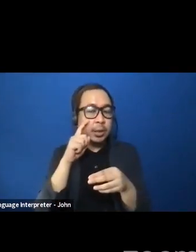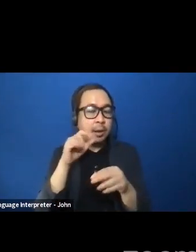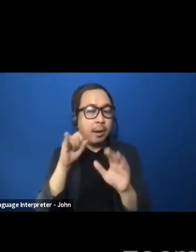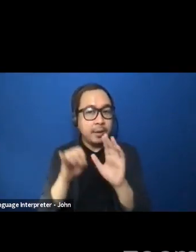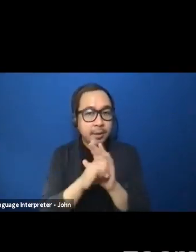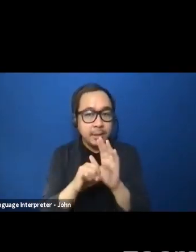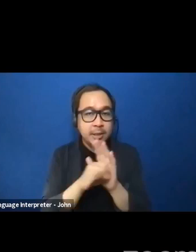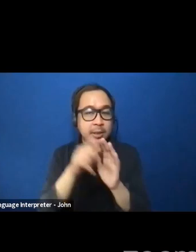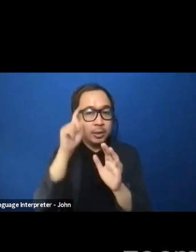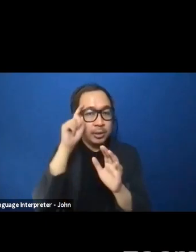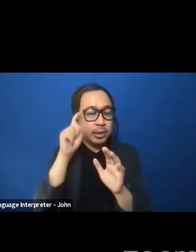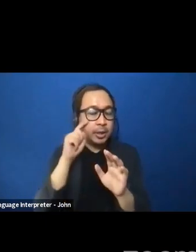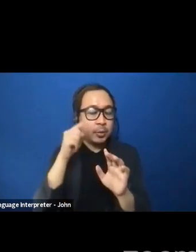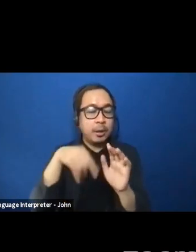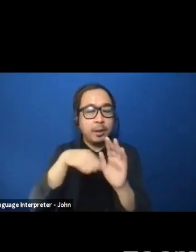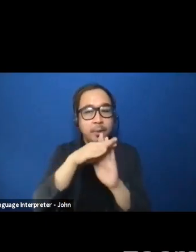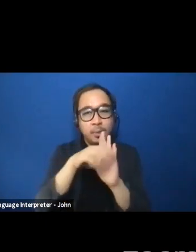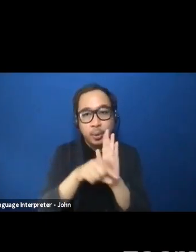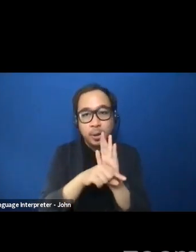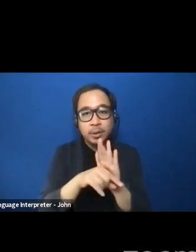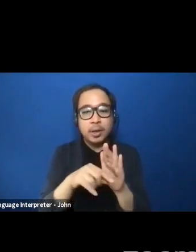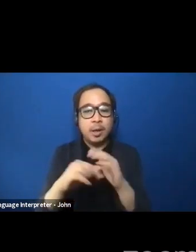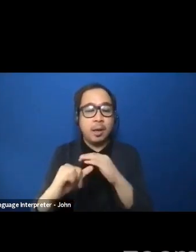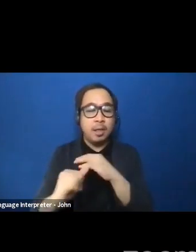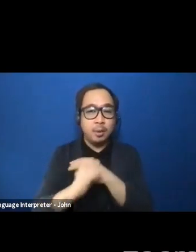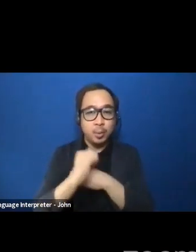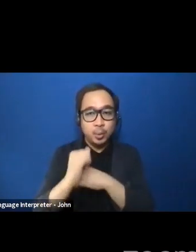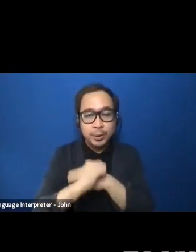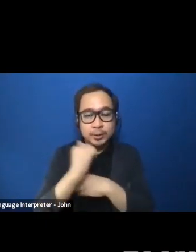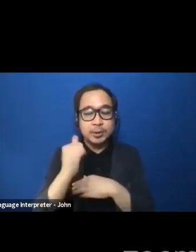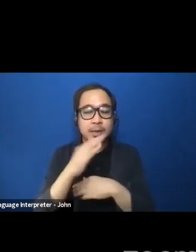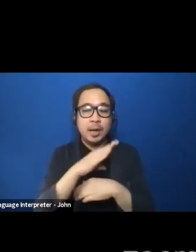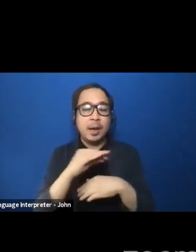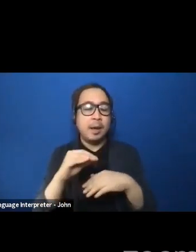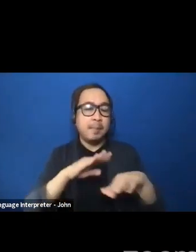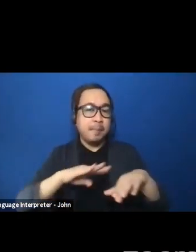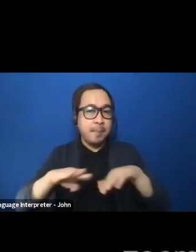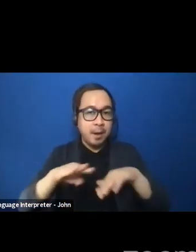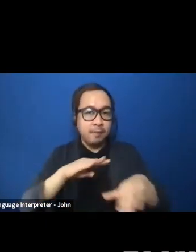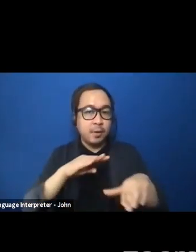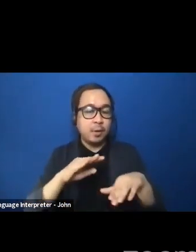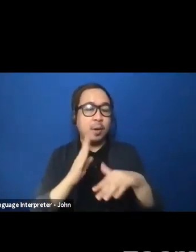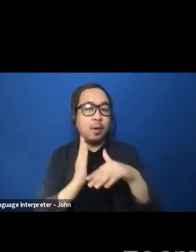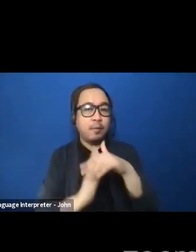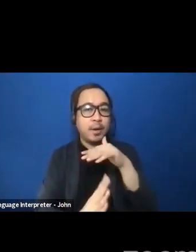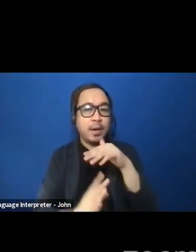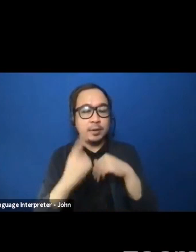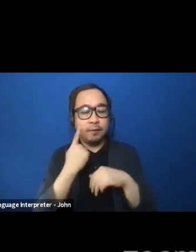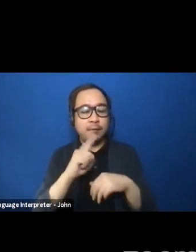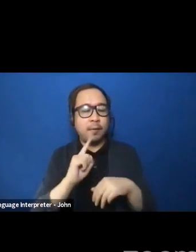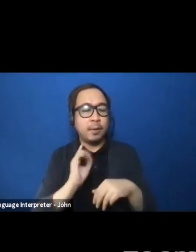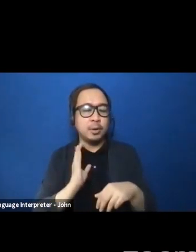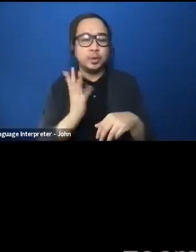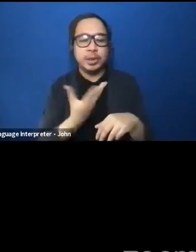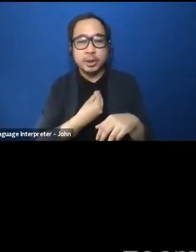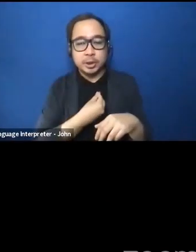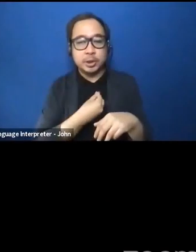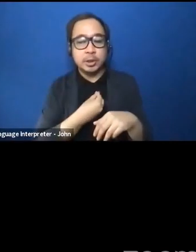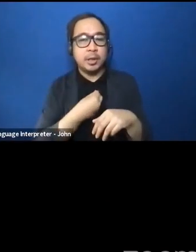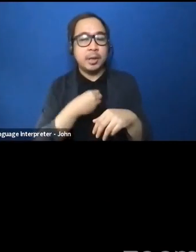Orientation, Sexual Risk and Condom Use Behaviors of Clients of Transgender Sex Workers in Jakarta,